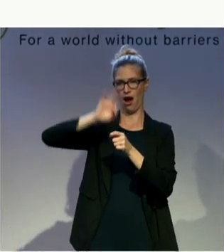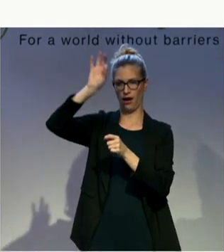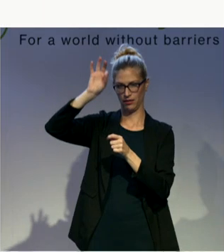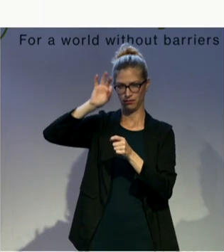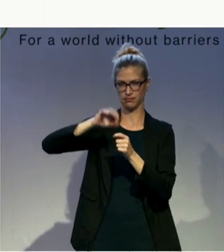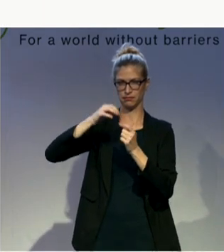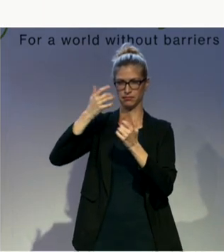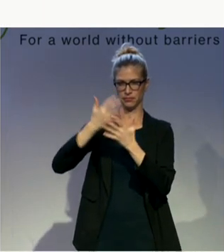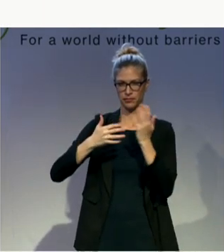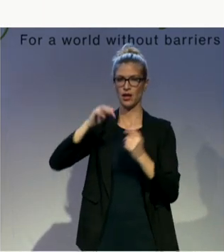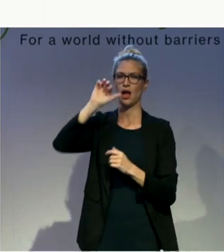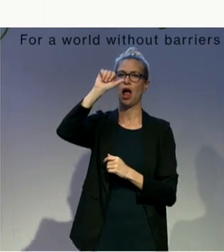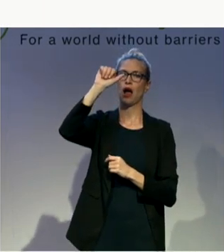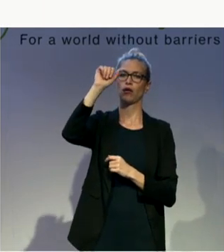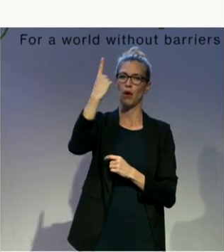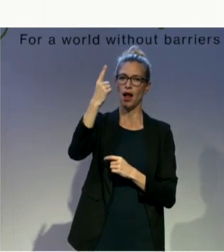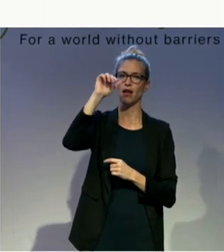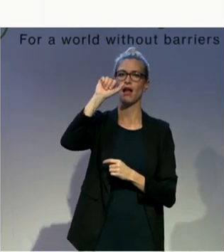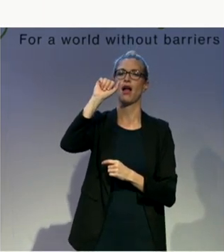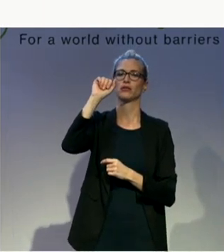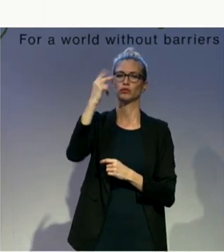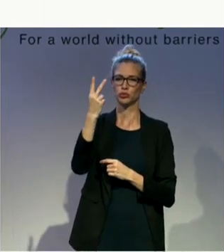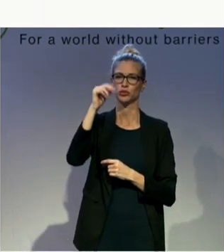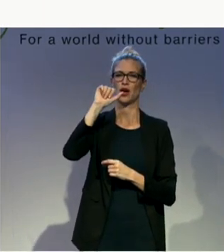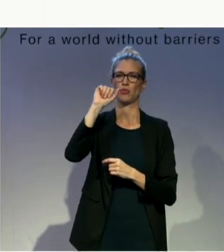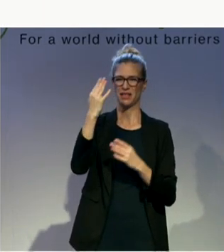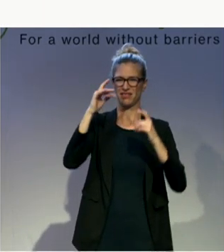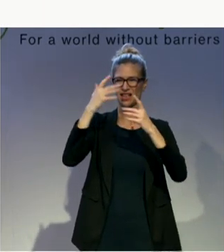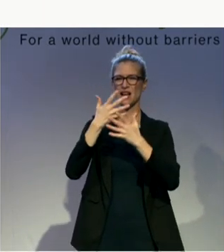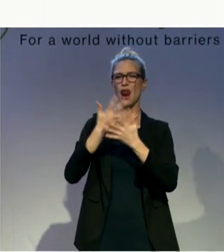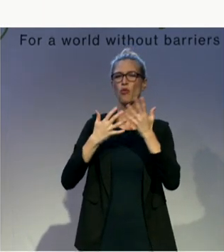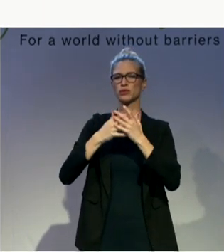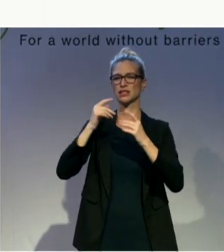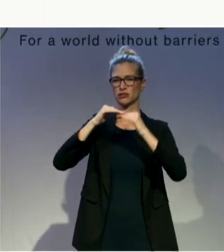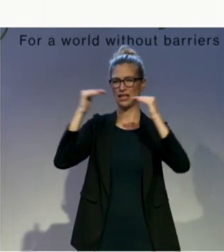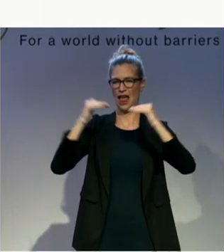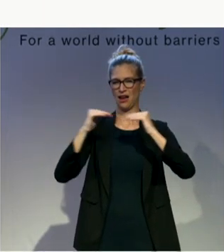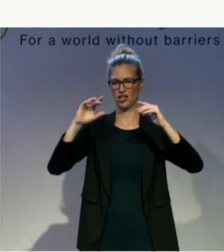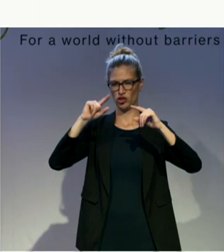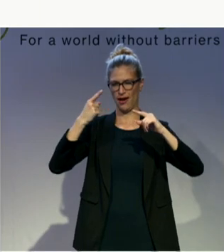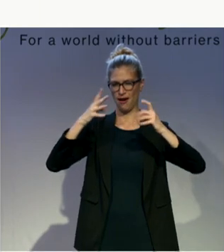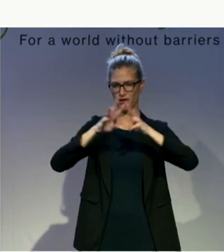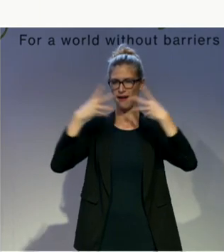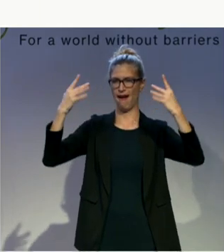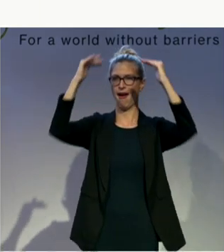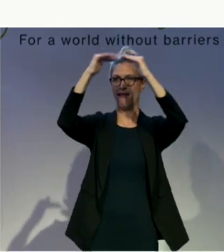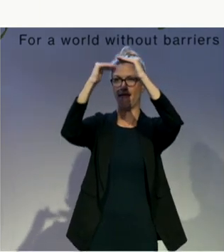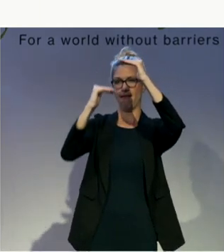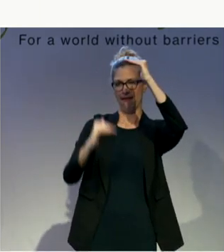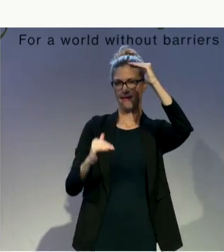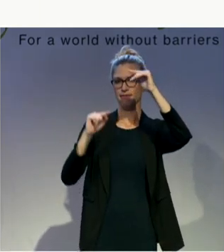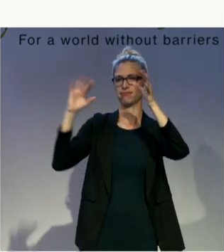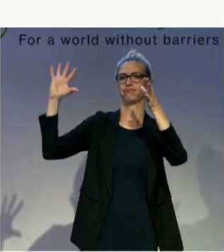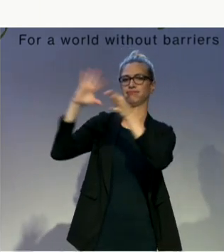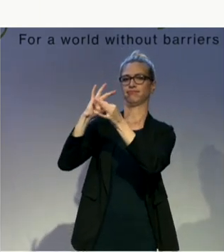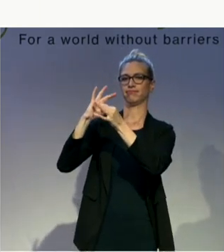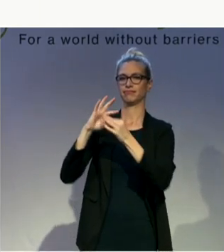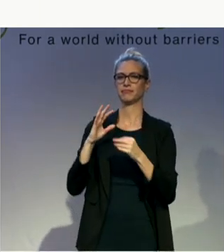original version, in level A2, so it's easy to read, and in level B1, it's something